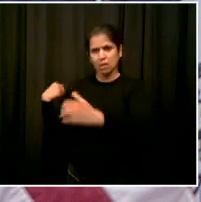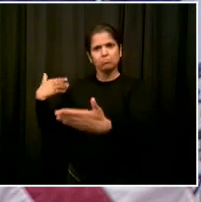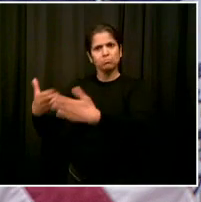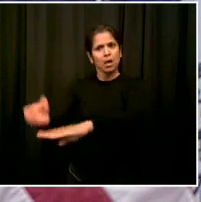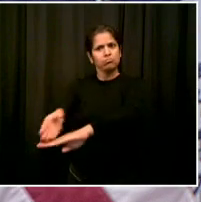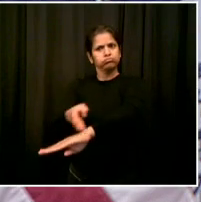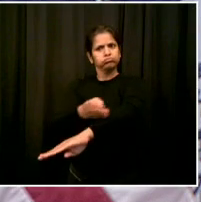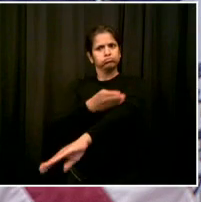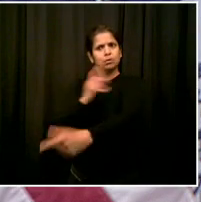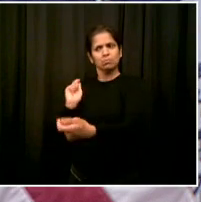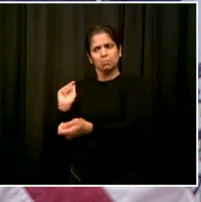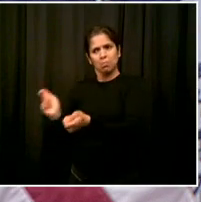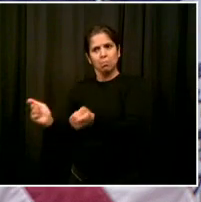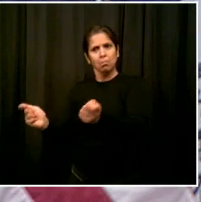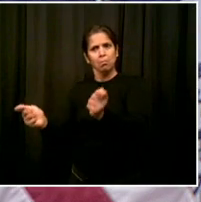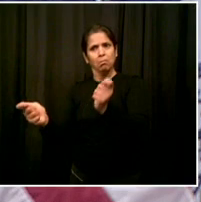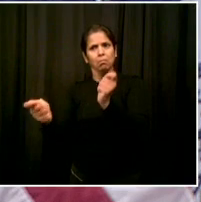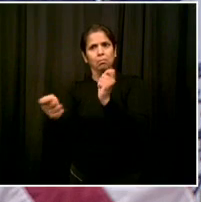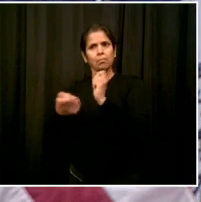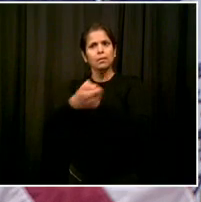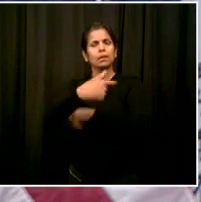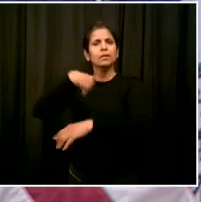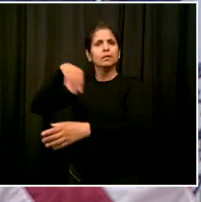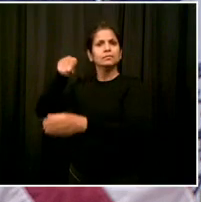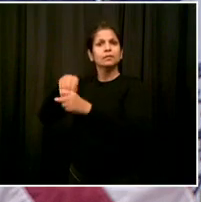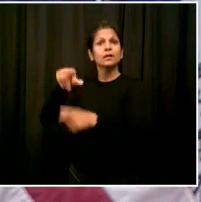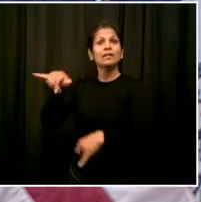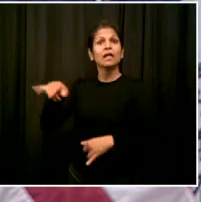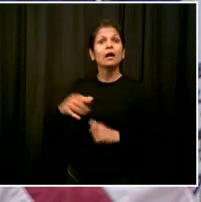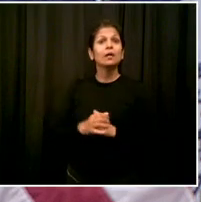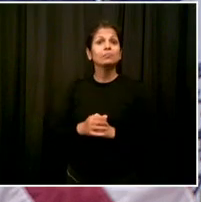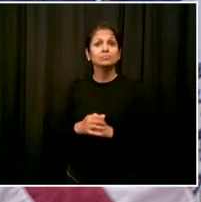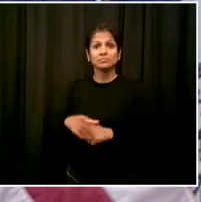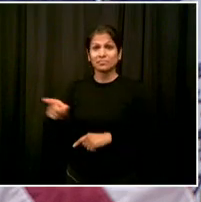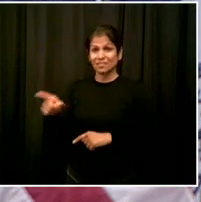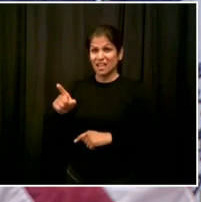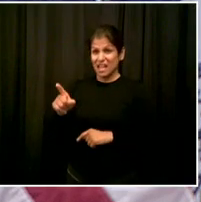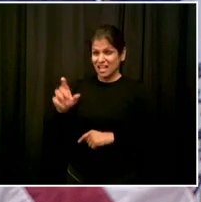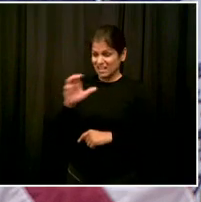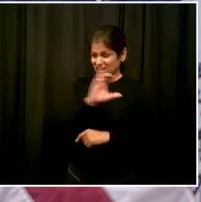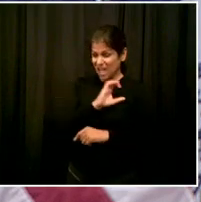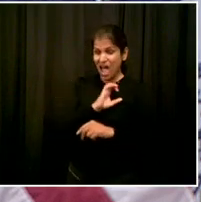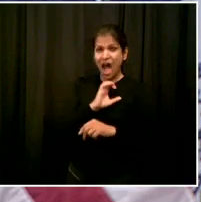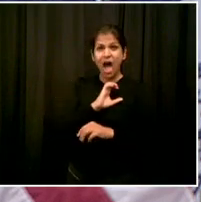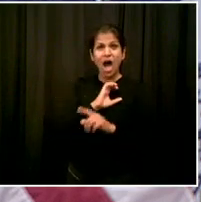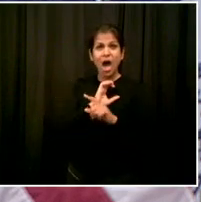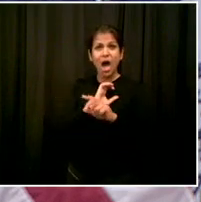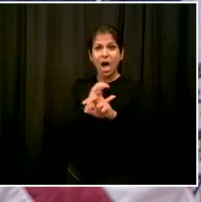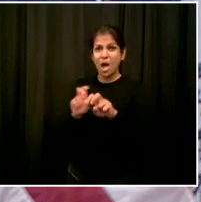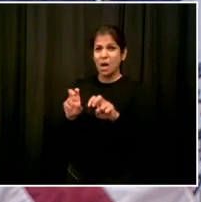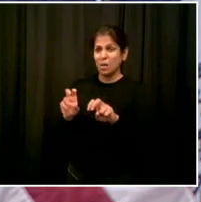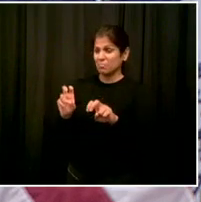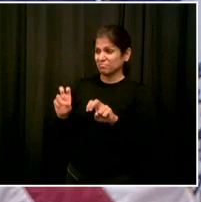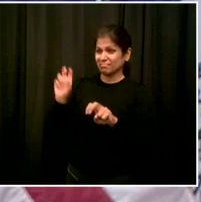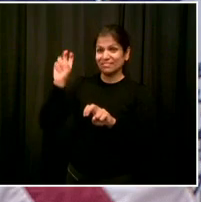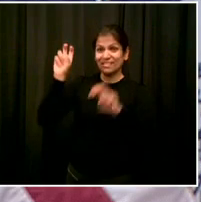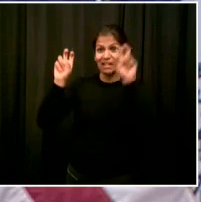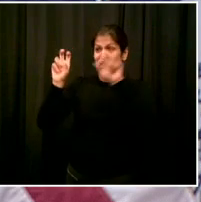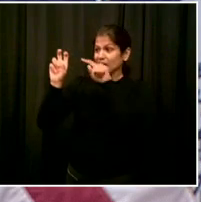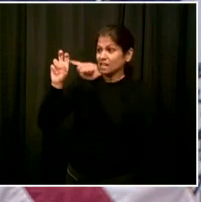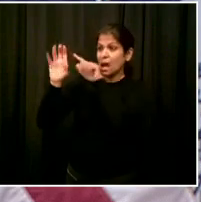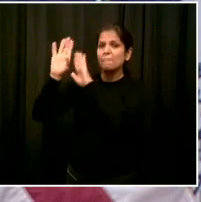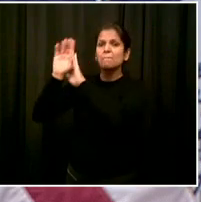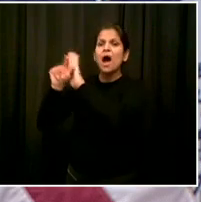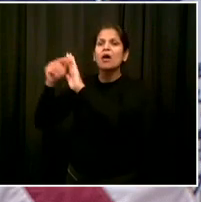think, honestly, Duncan, the vast, vast majority of officers are in it for the right reasons, do the right thing, but there are still some who should not be in the force. We